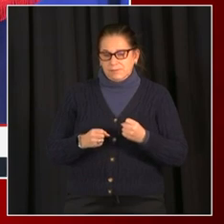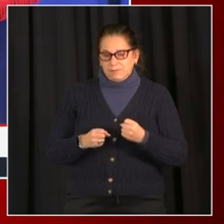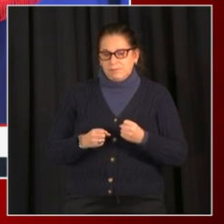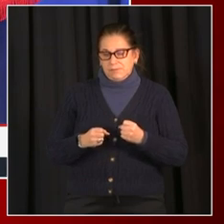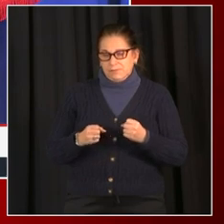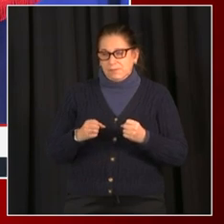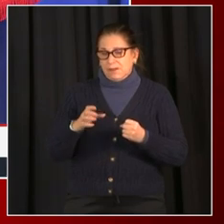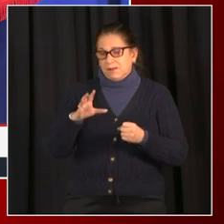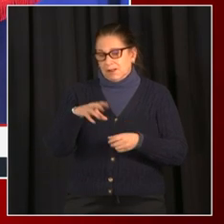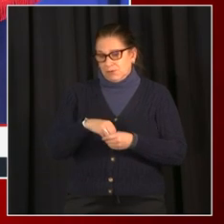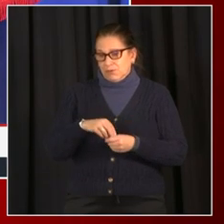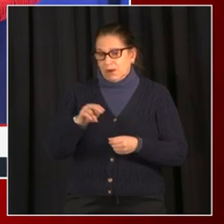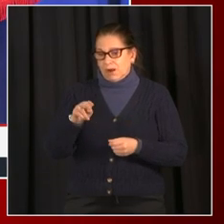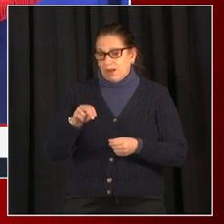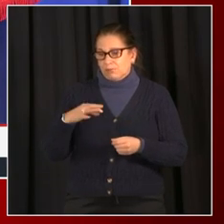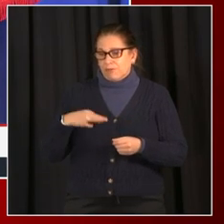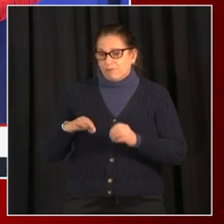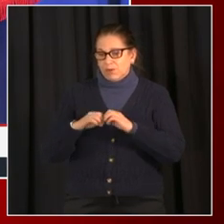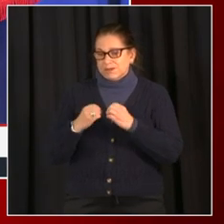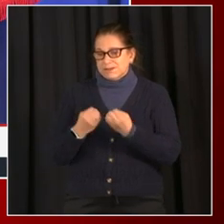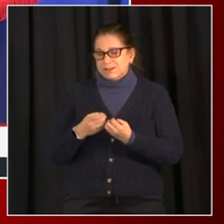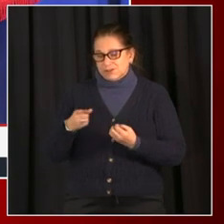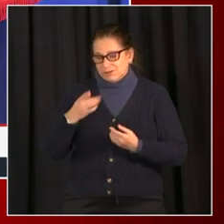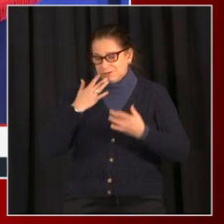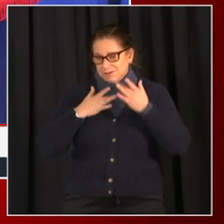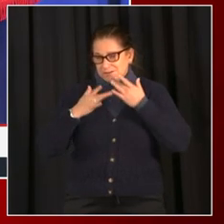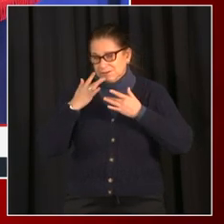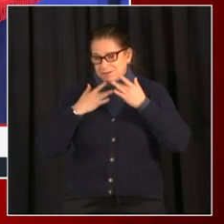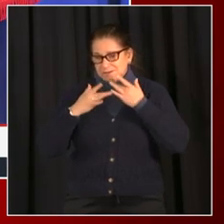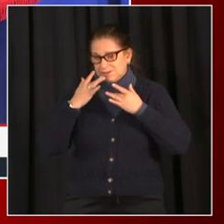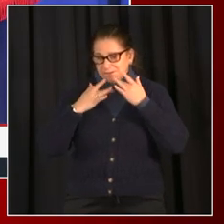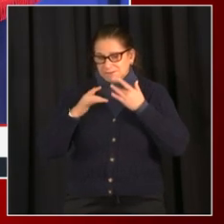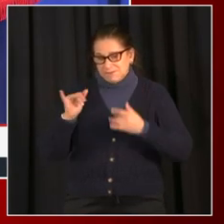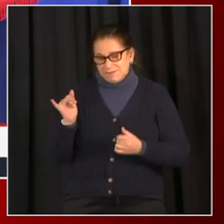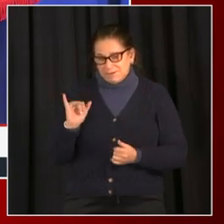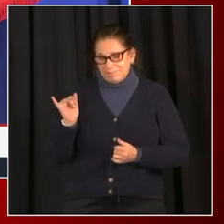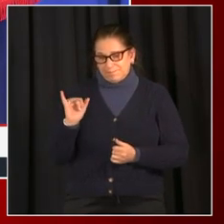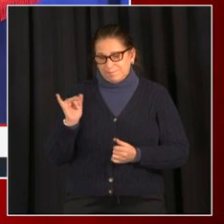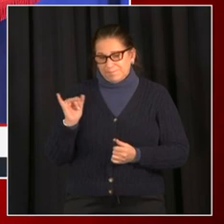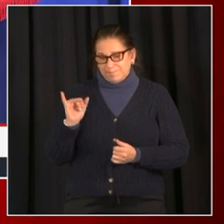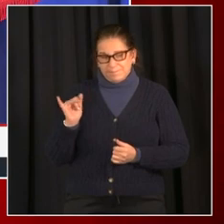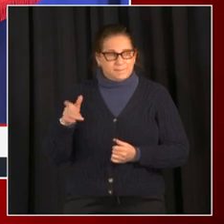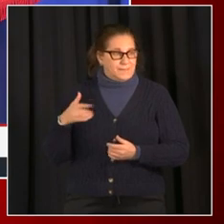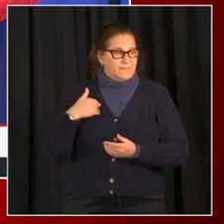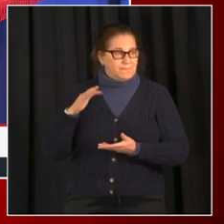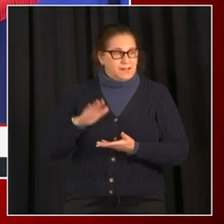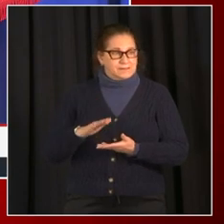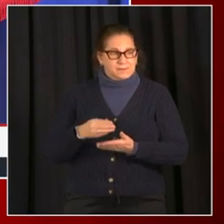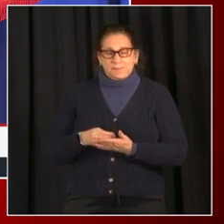activities and tell us how you're going to get those accomplished, likely with less money.